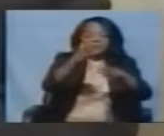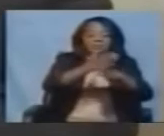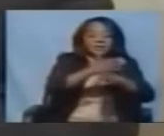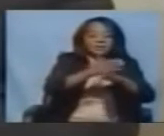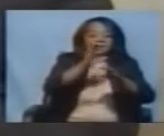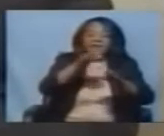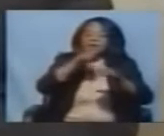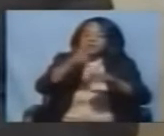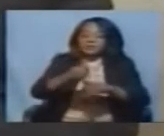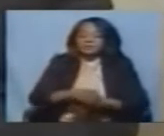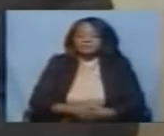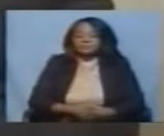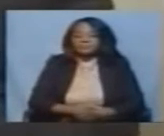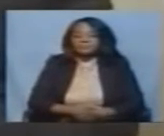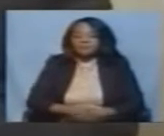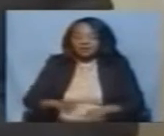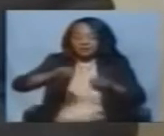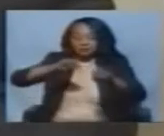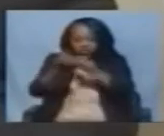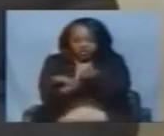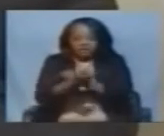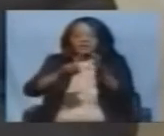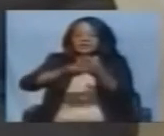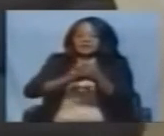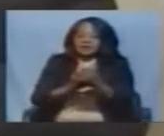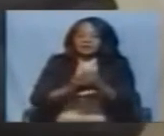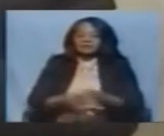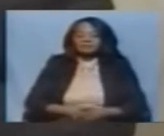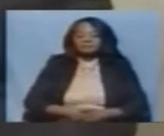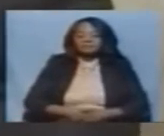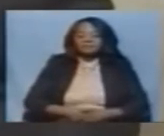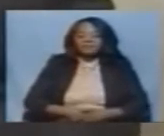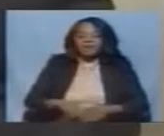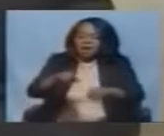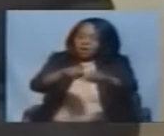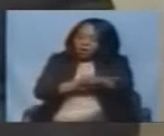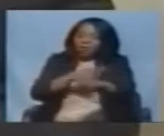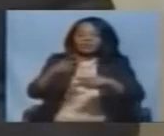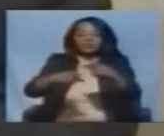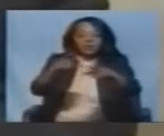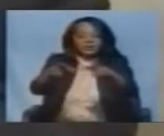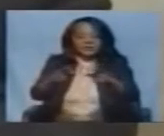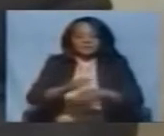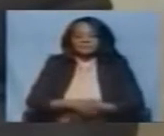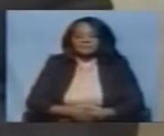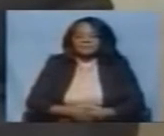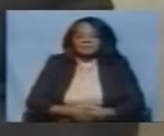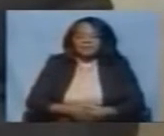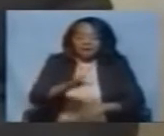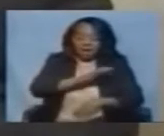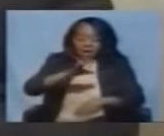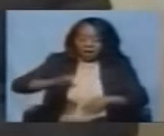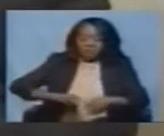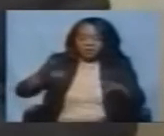personnel. So they began to change. But that process has taken long because most companies would